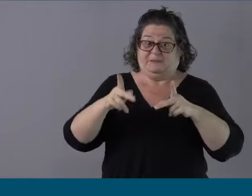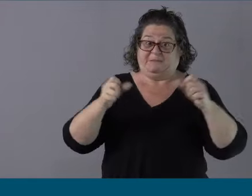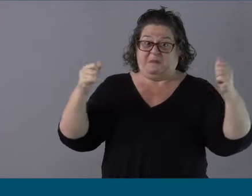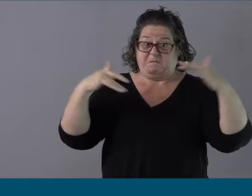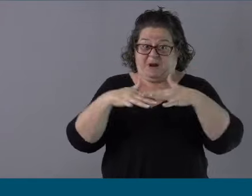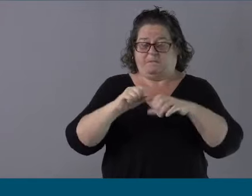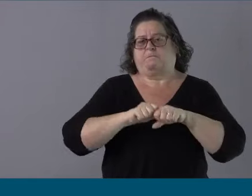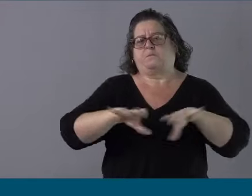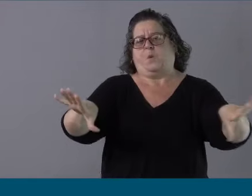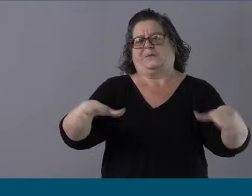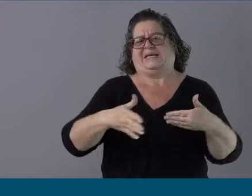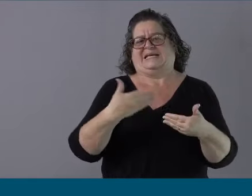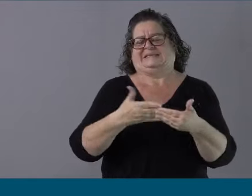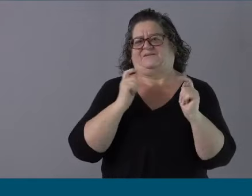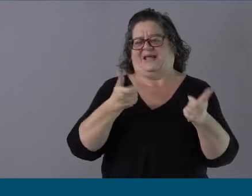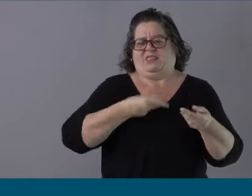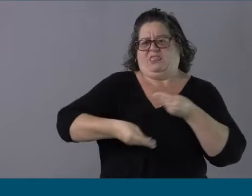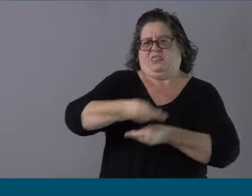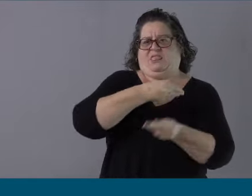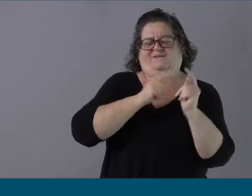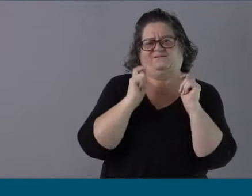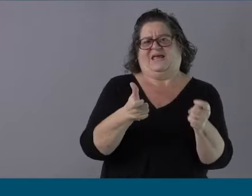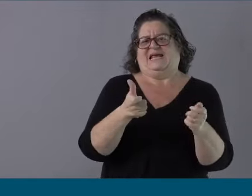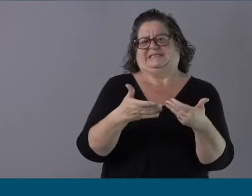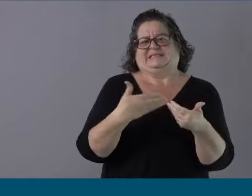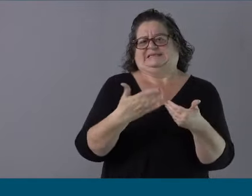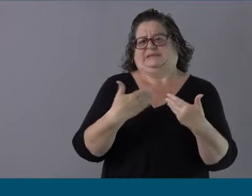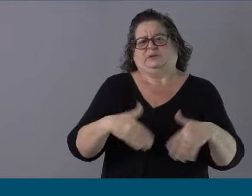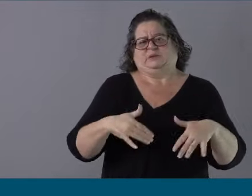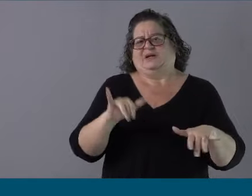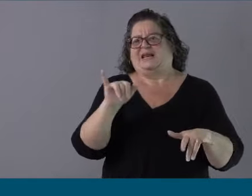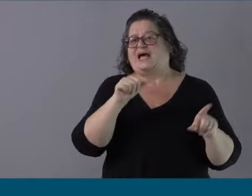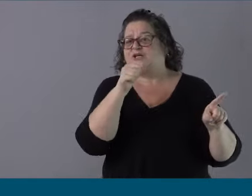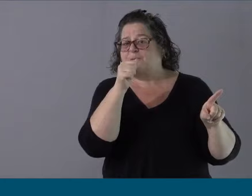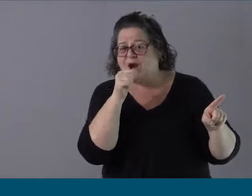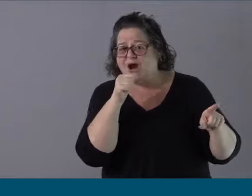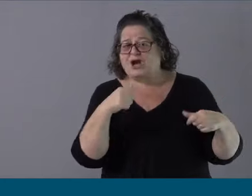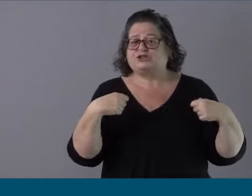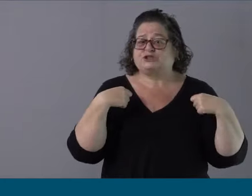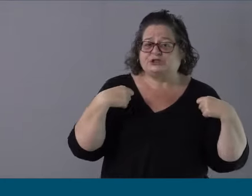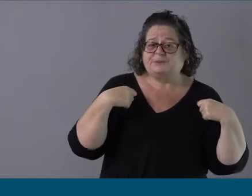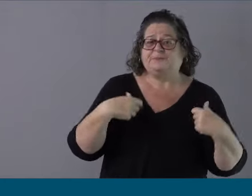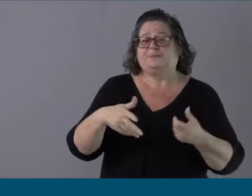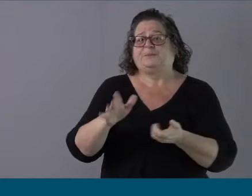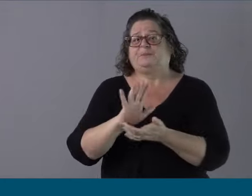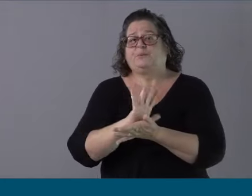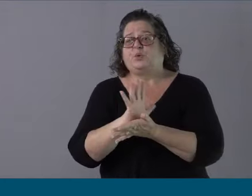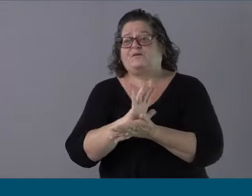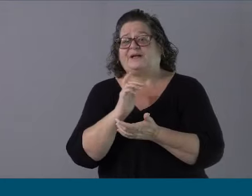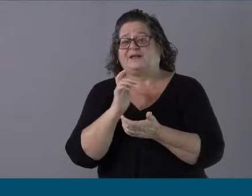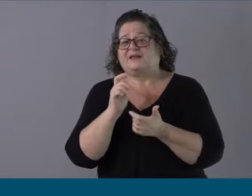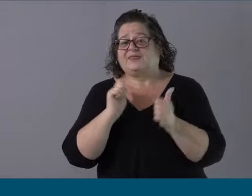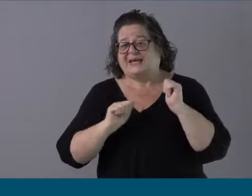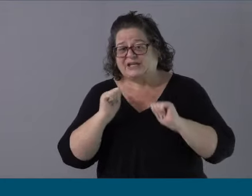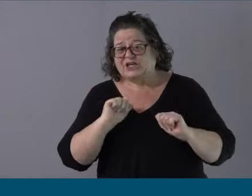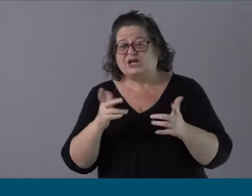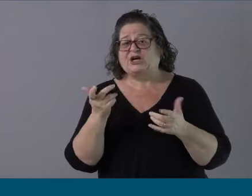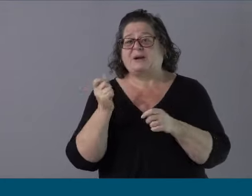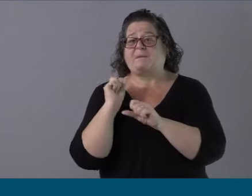So the fact that bars and gyms and movie theaters, no concerts or spring training or large events happening,